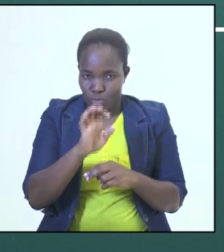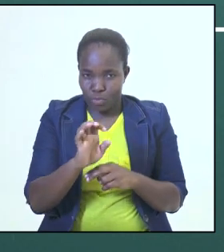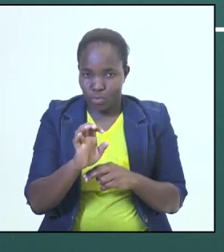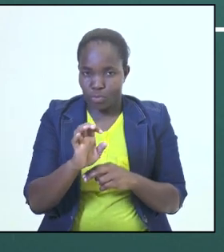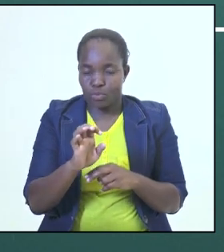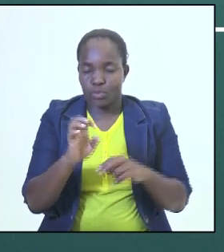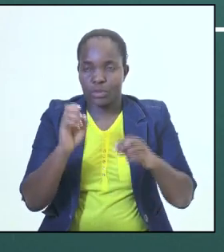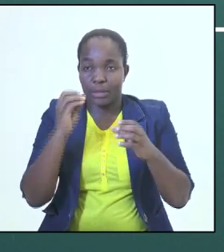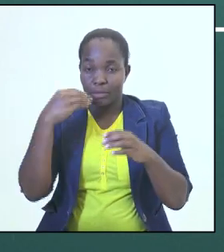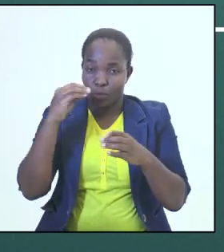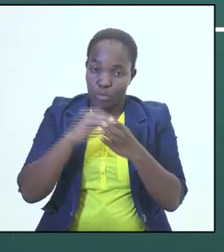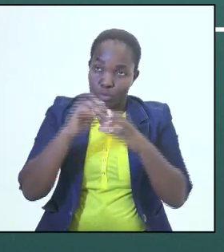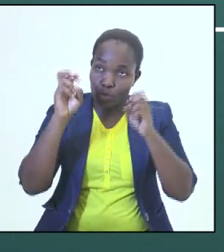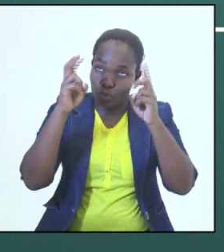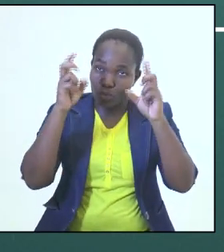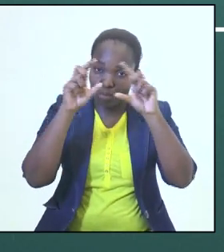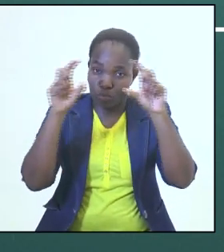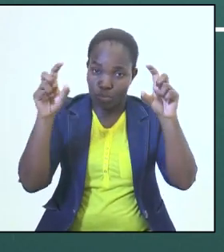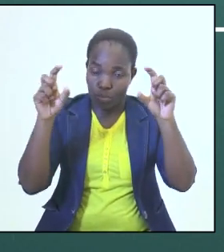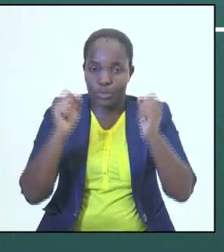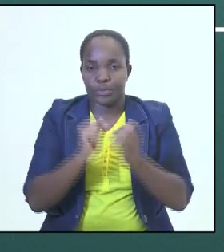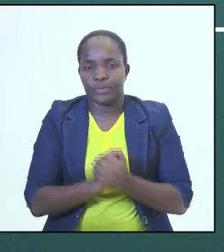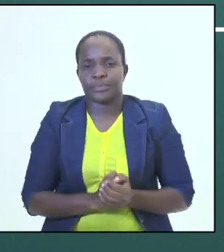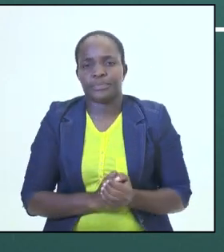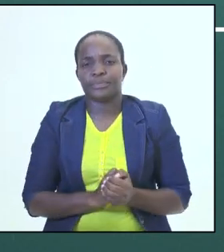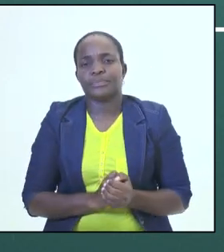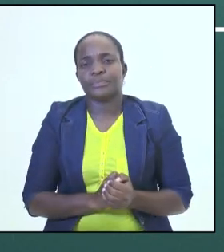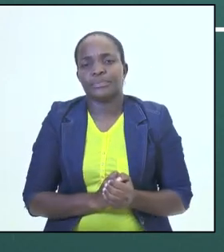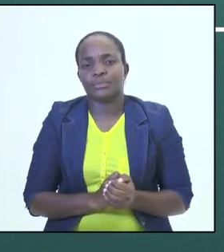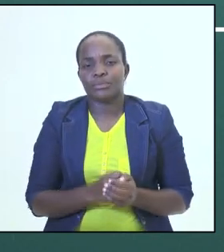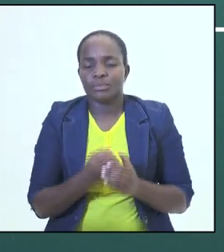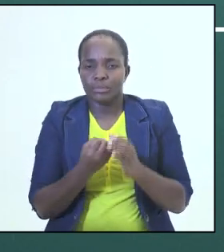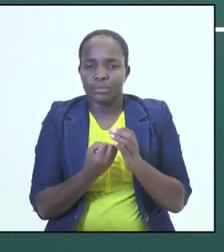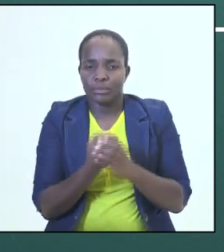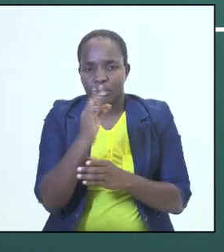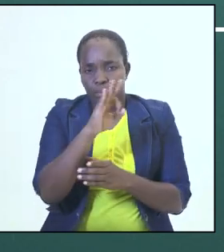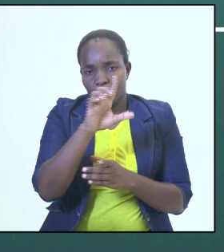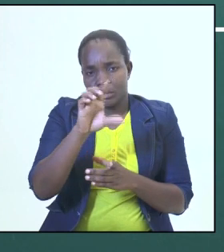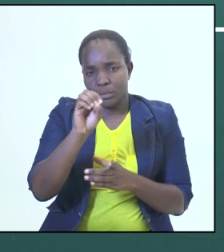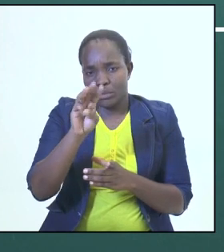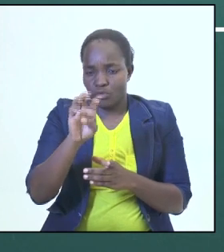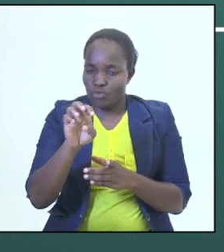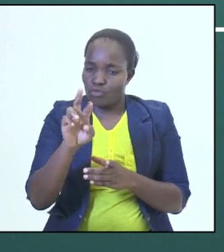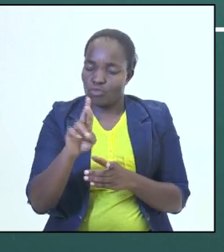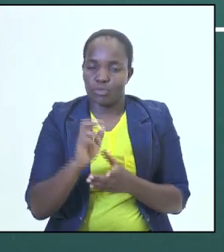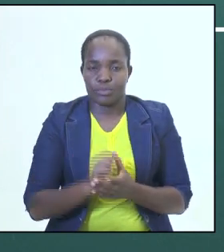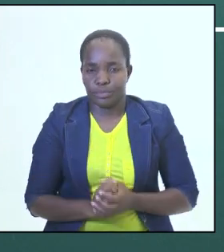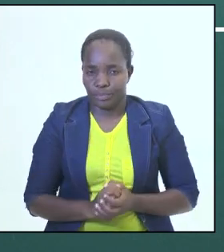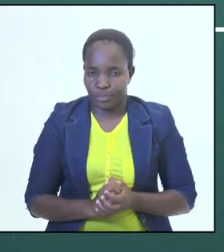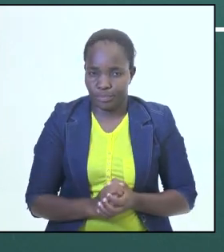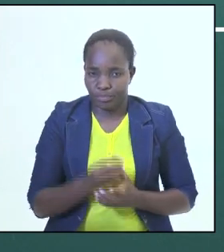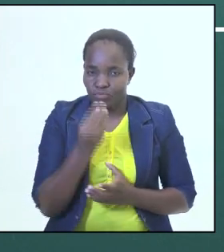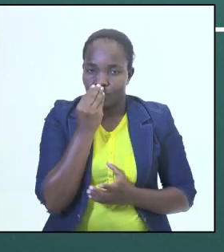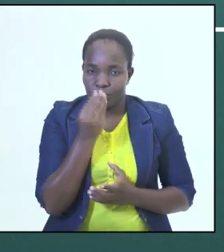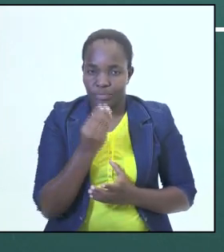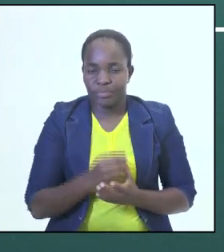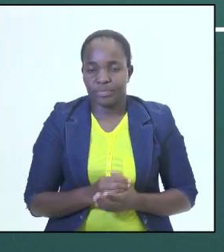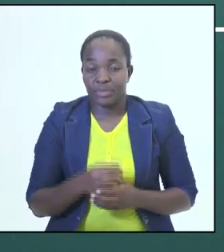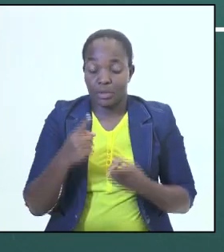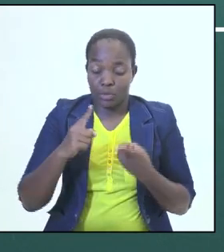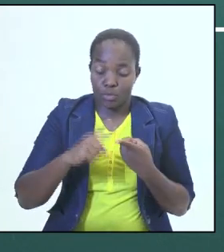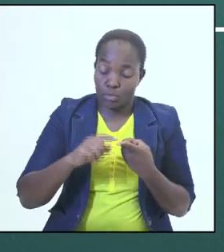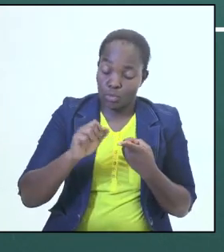just enter the keyword for this program, which is the word flower, and then send as your answer the